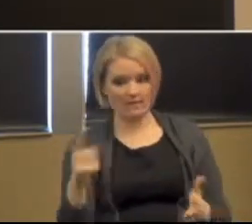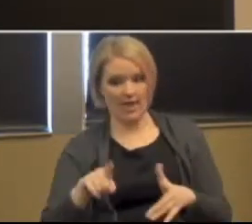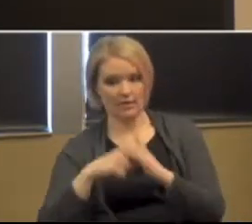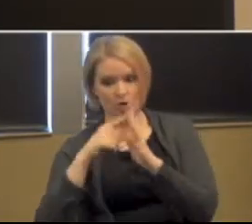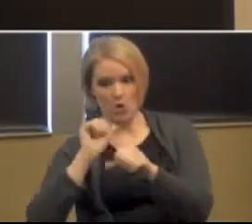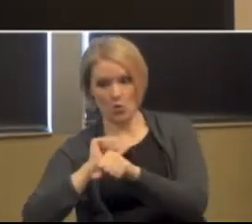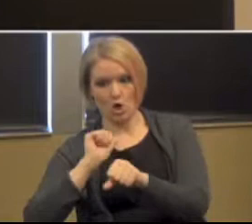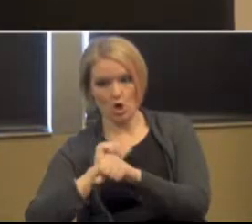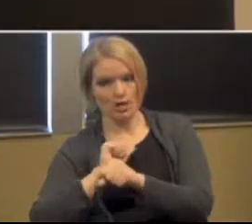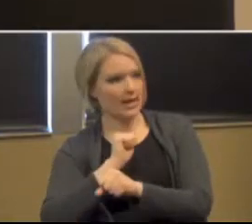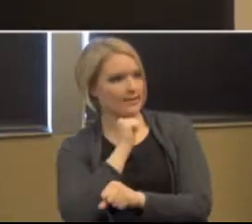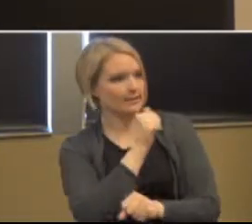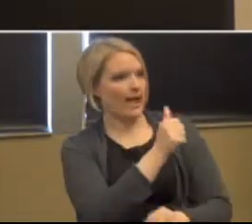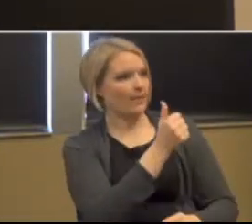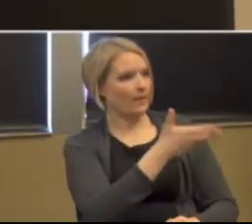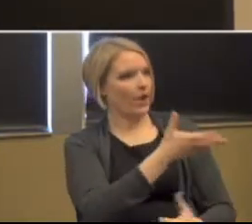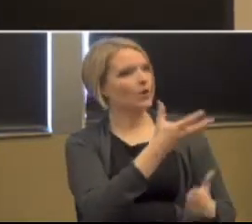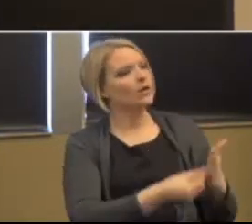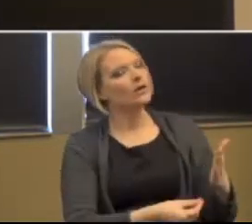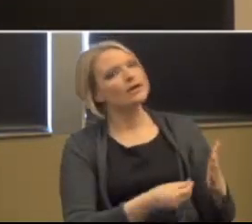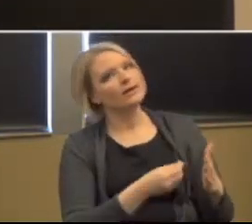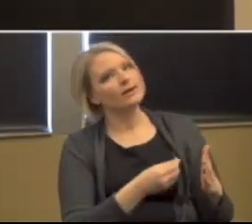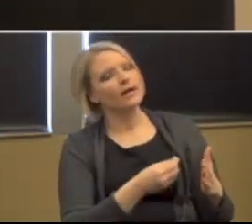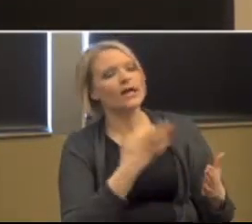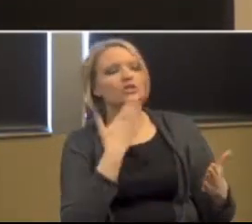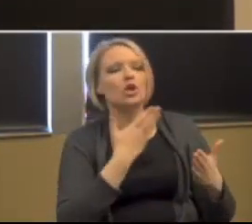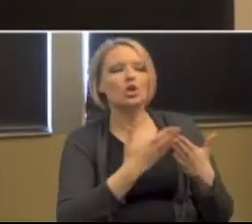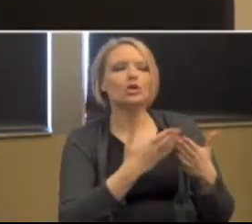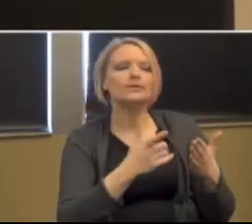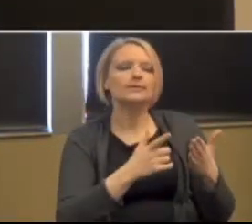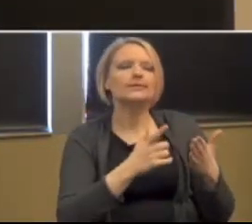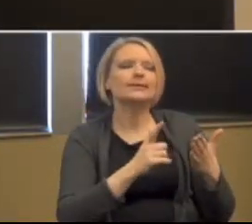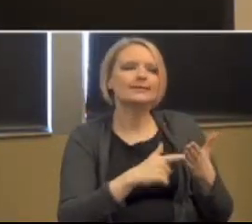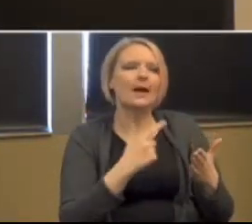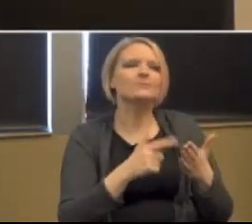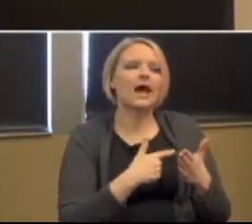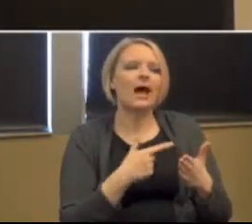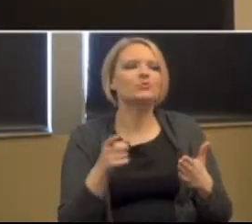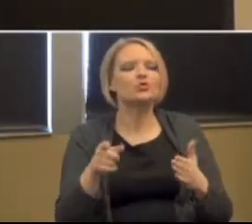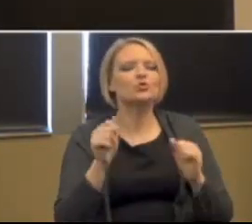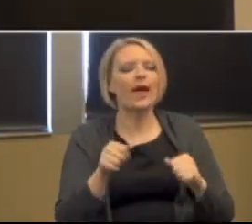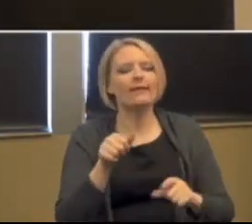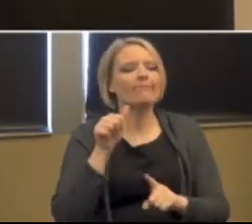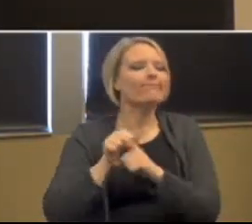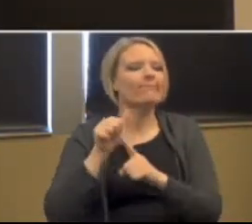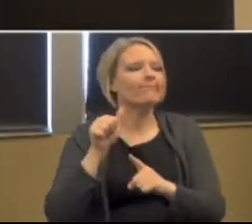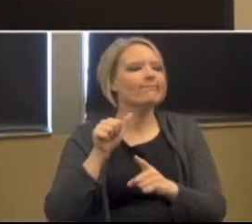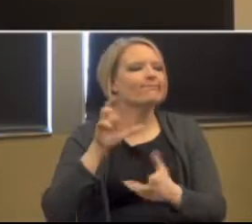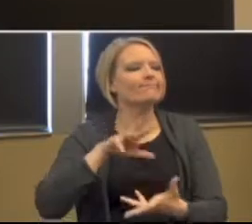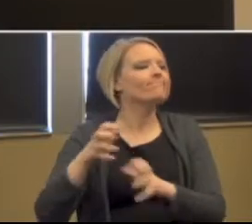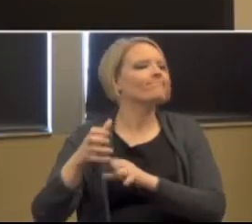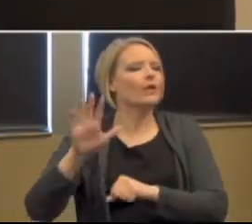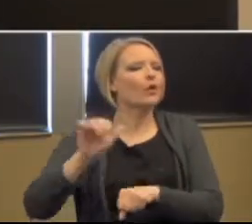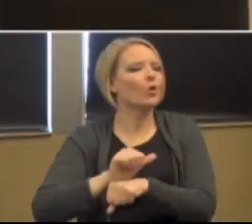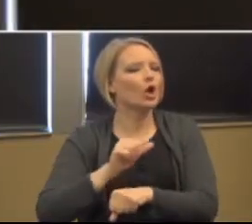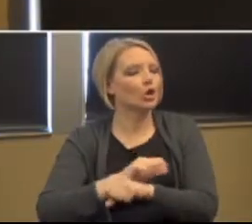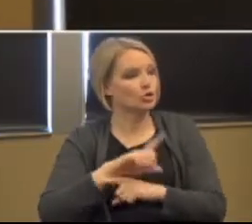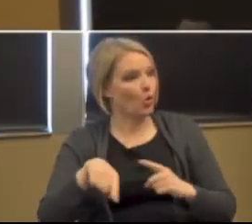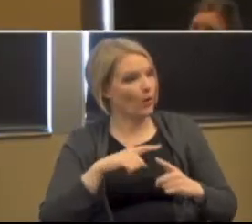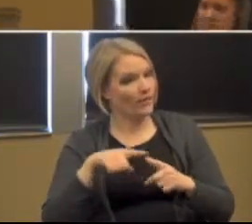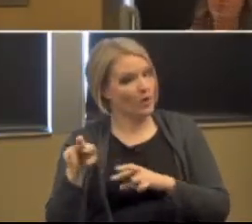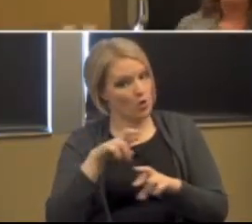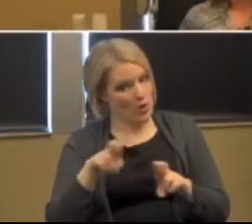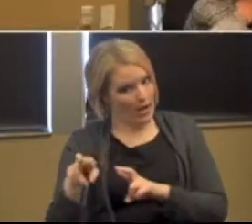there's not Which a material, actually is a good sabotage at times because you want to make sure that when they're ready, you want to make sure that they're using